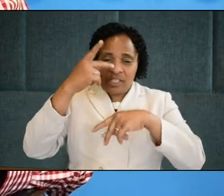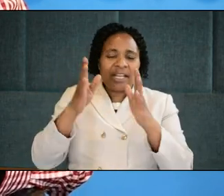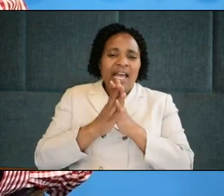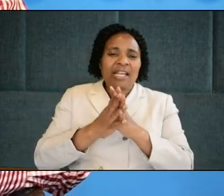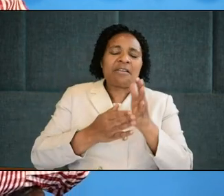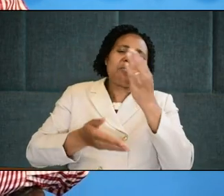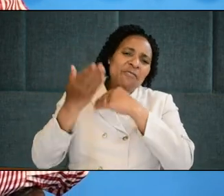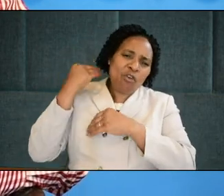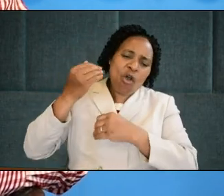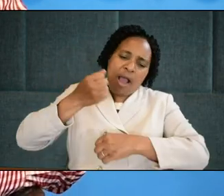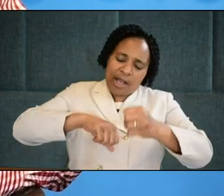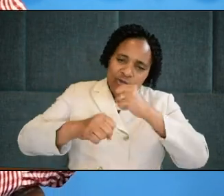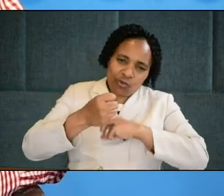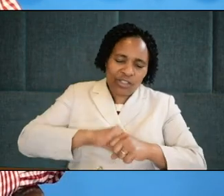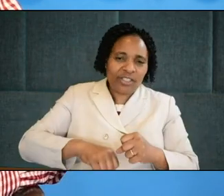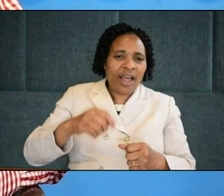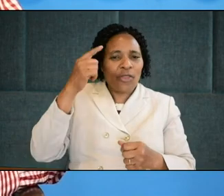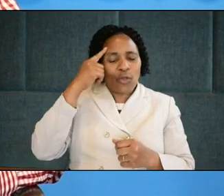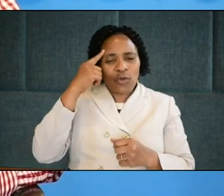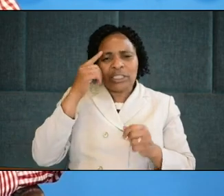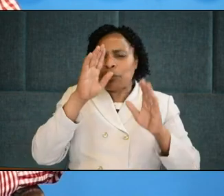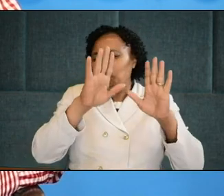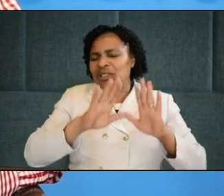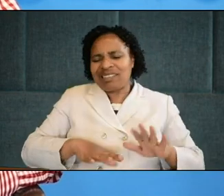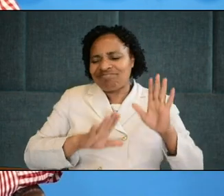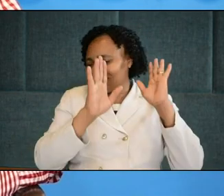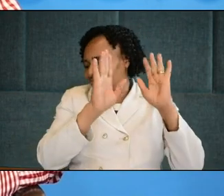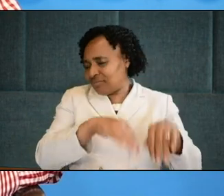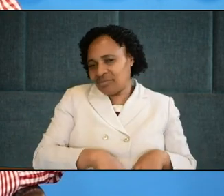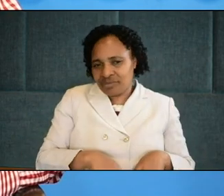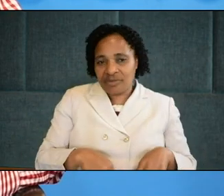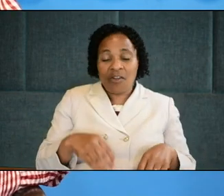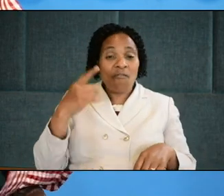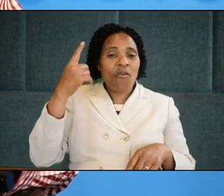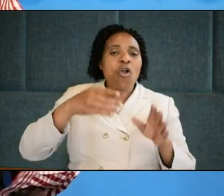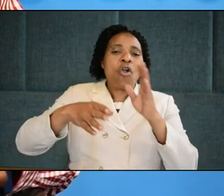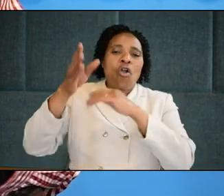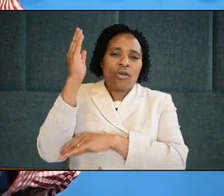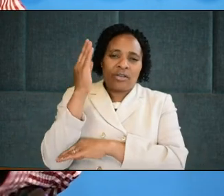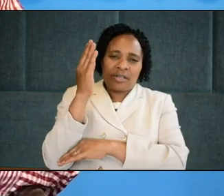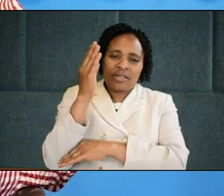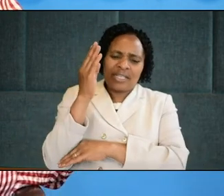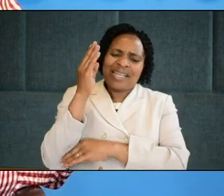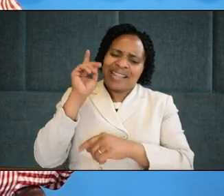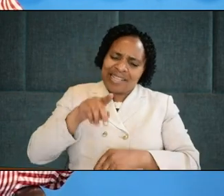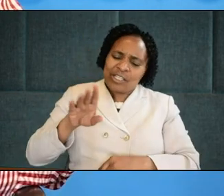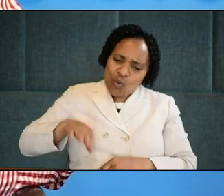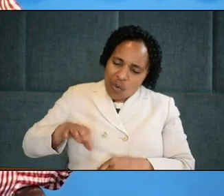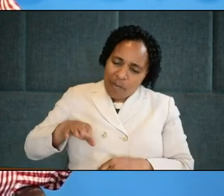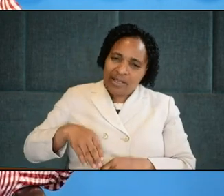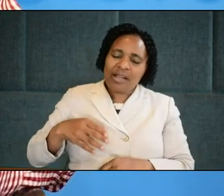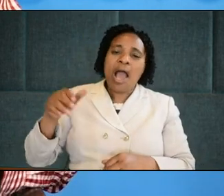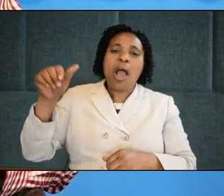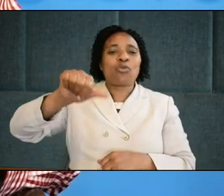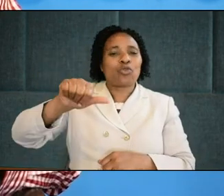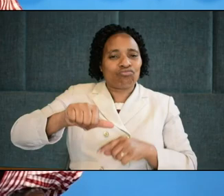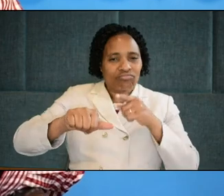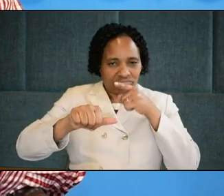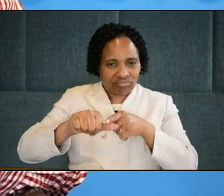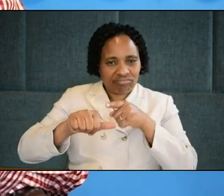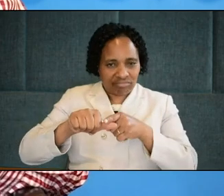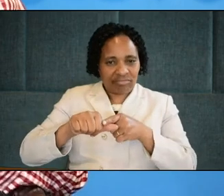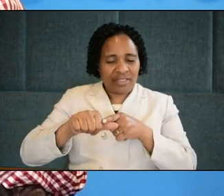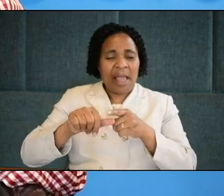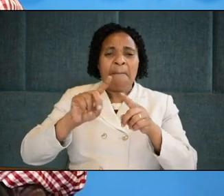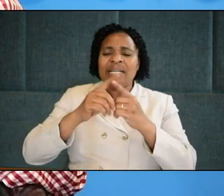actions, are thought as being unworthy lights for God? Rahab was a prostitute. Is there any other profession